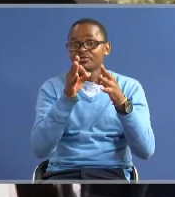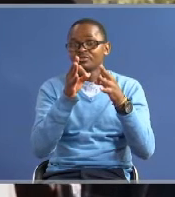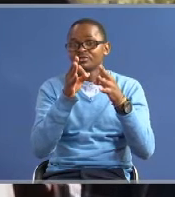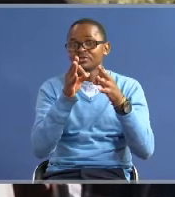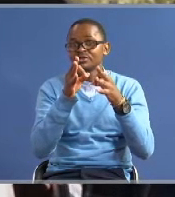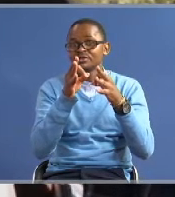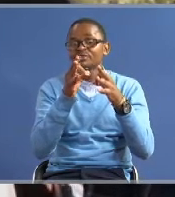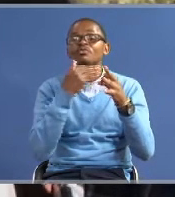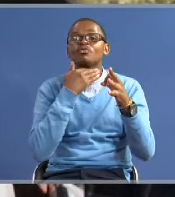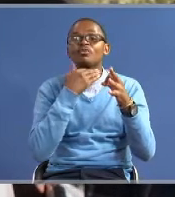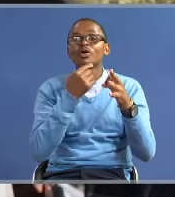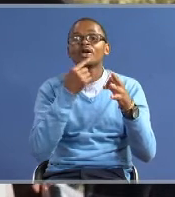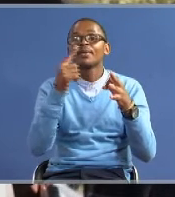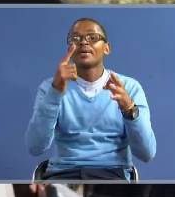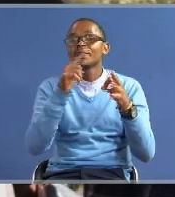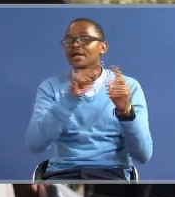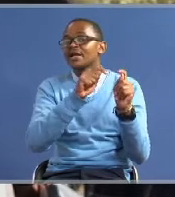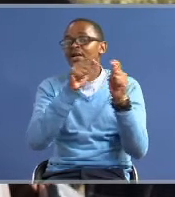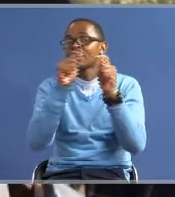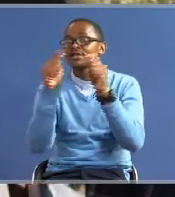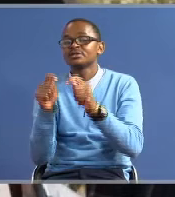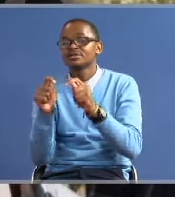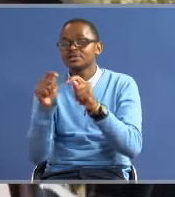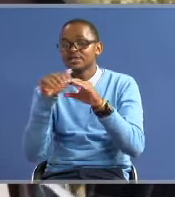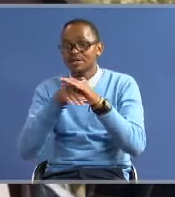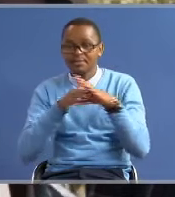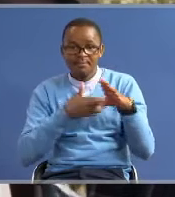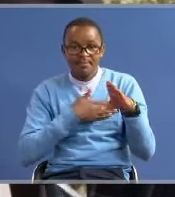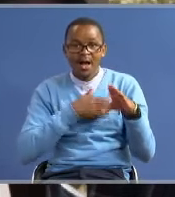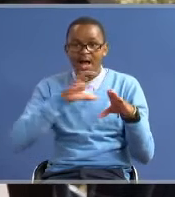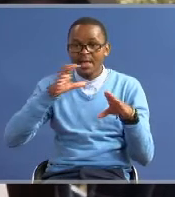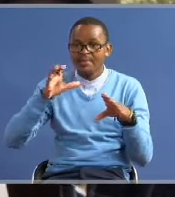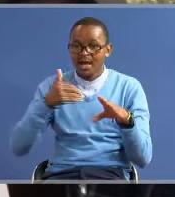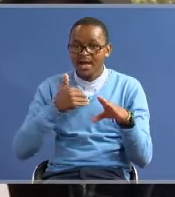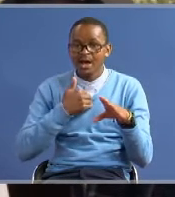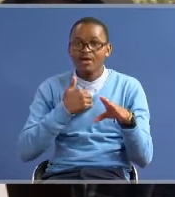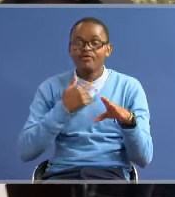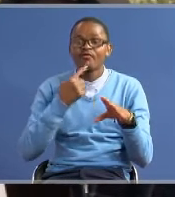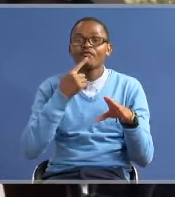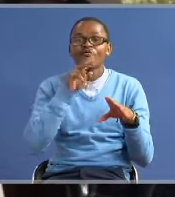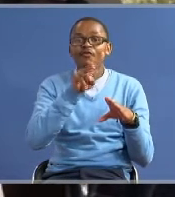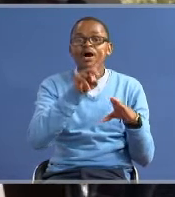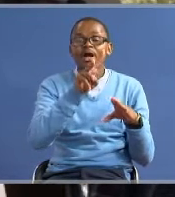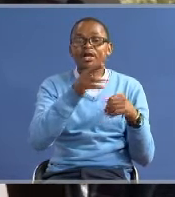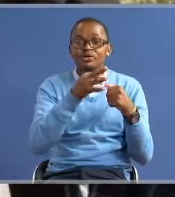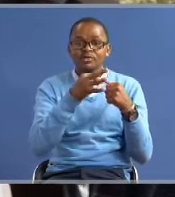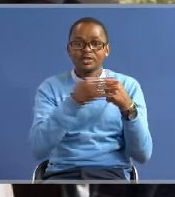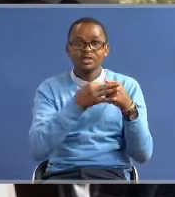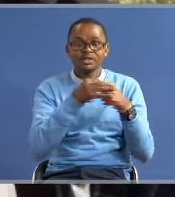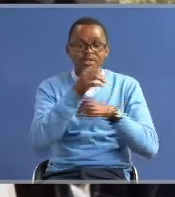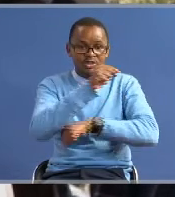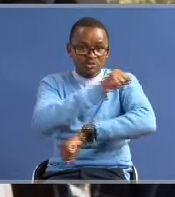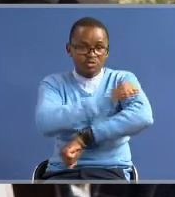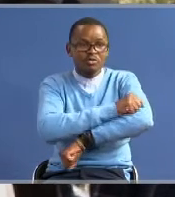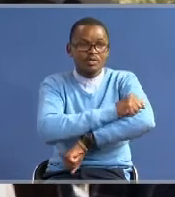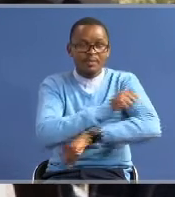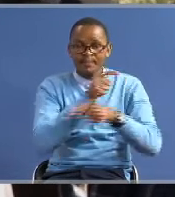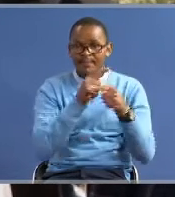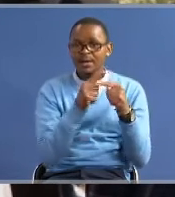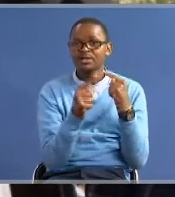consider 100% transition, for example, my constituency have got 128 primary schools, but